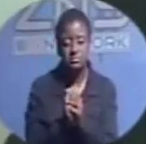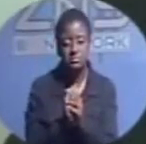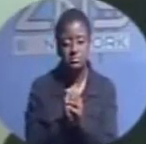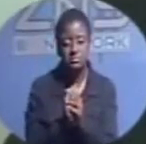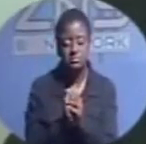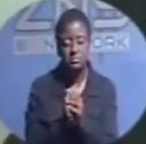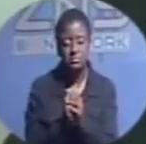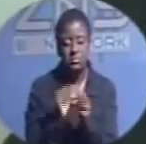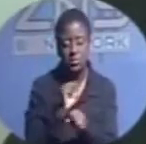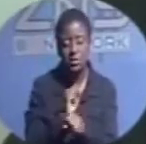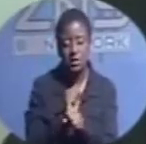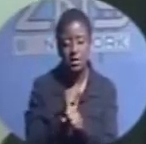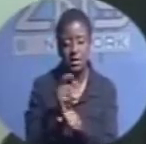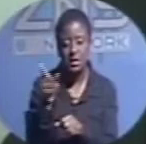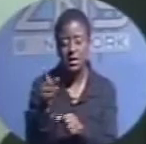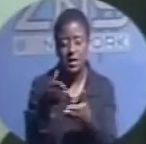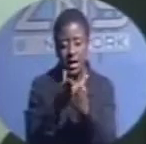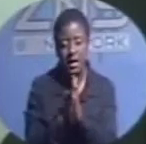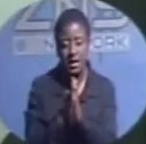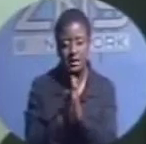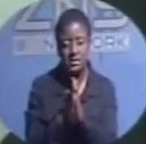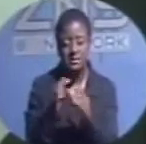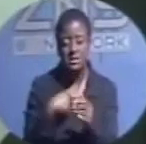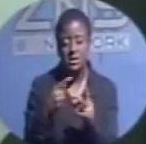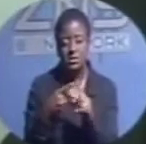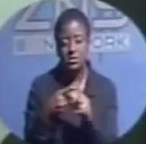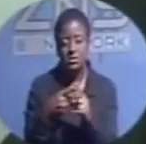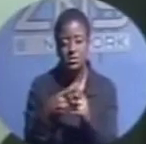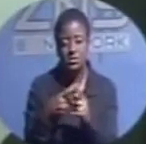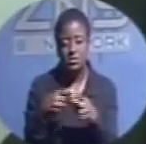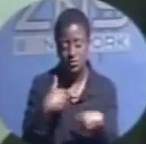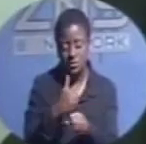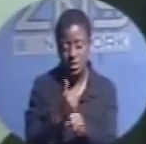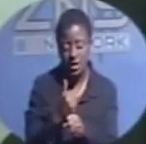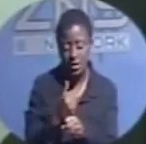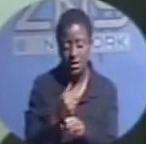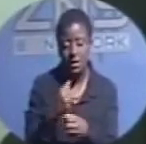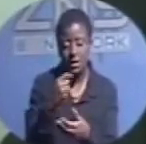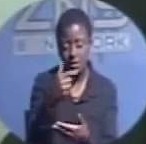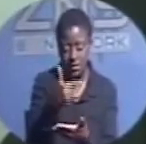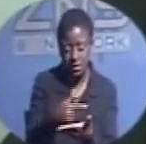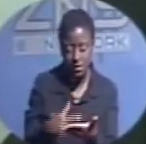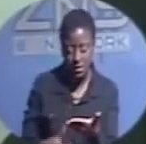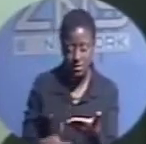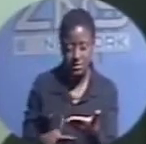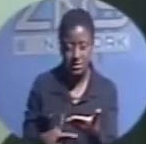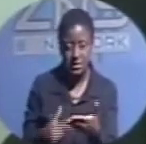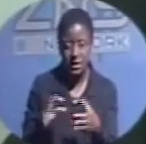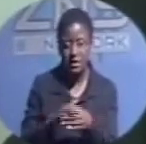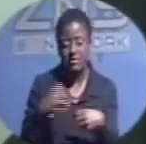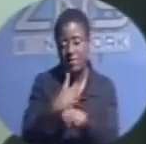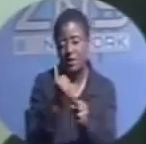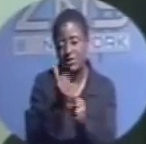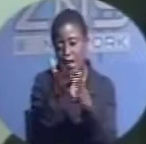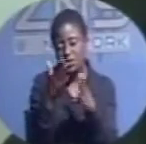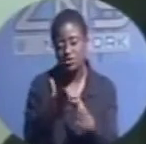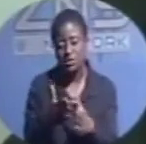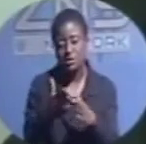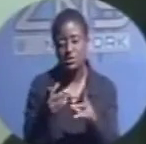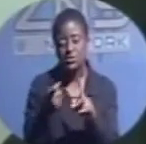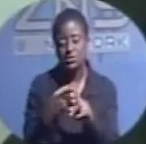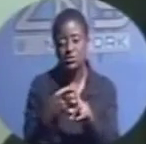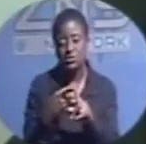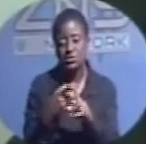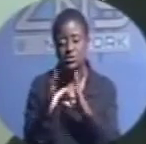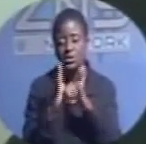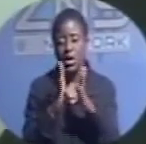He has also asked that I compile as comprehensive a list as possible of manufacturers so he could also do some consultation with those